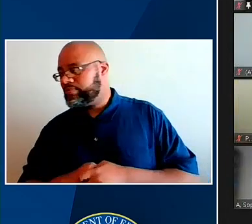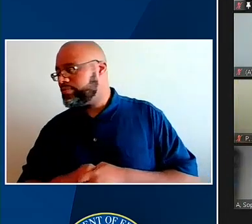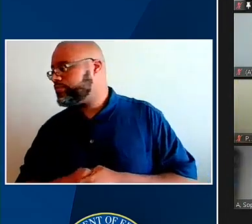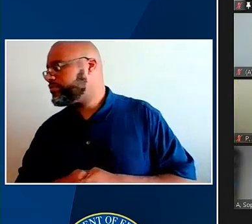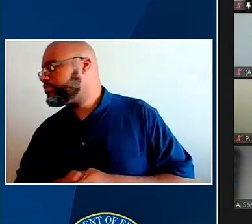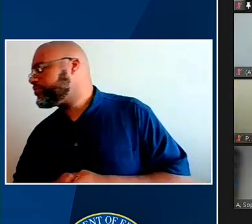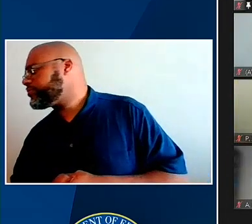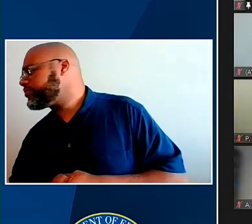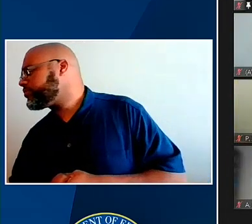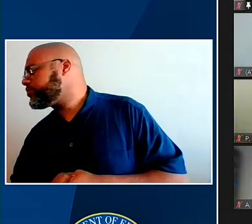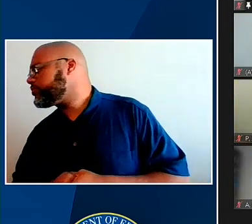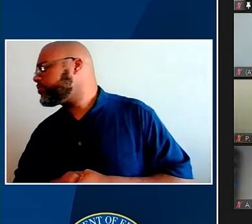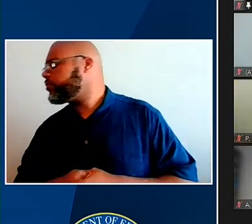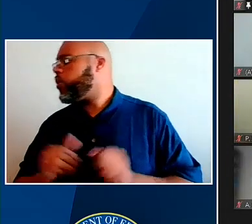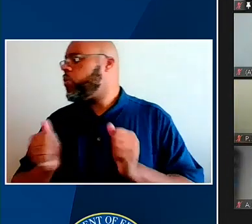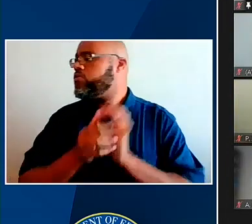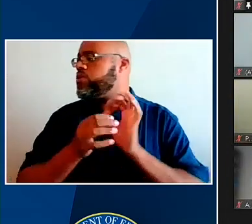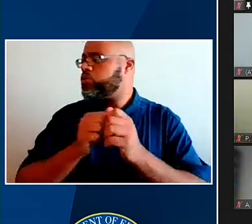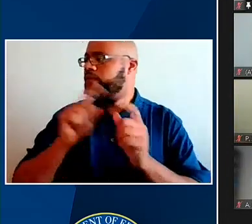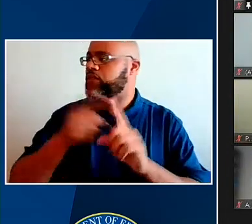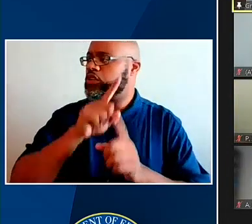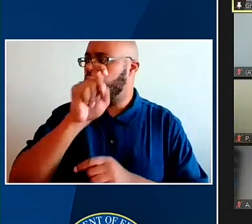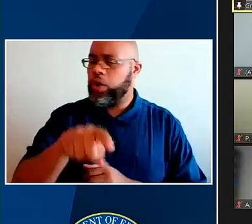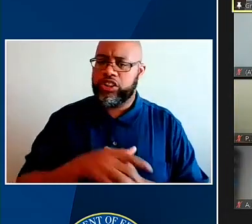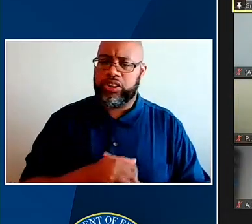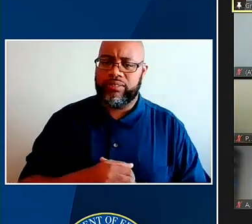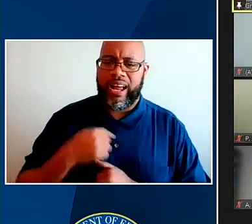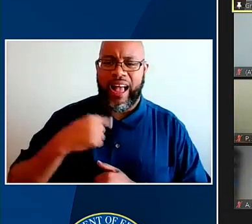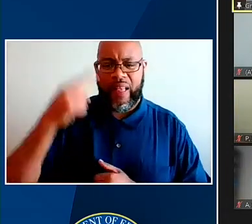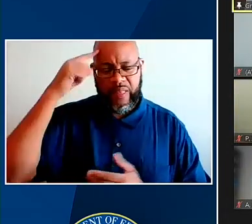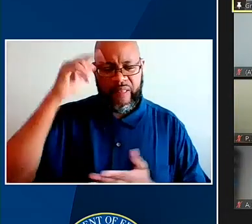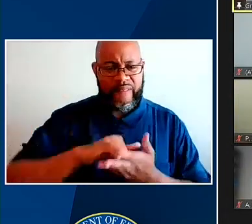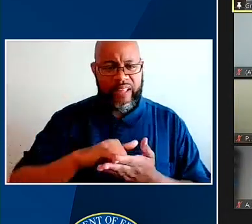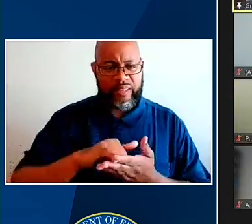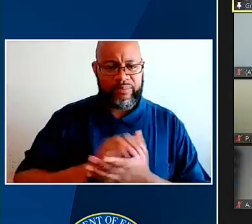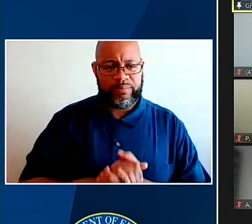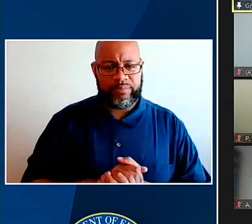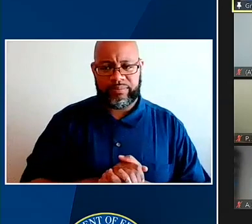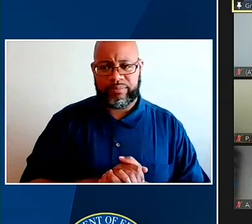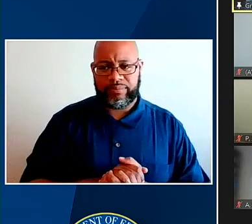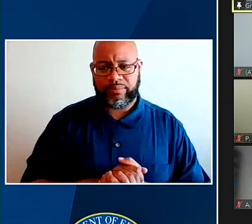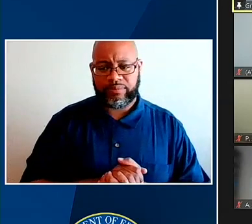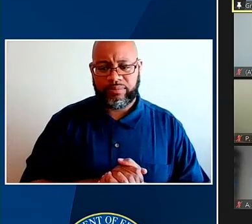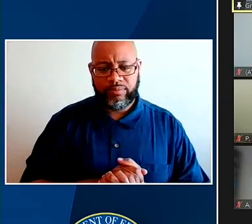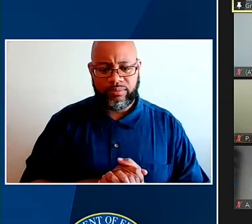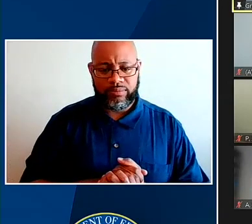With respect to the first question, I think that it, I don't think there's a